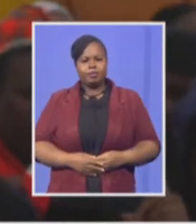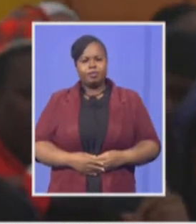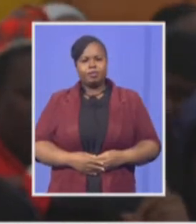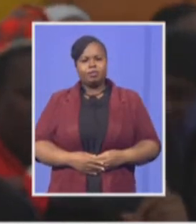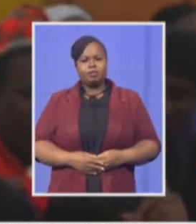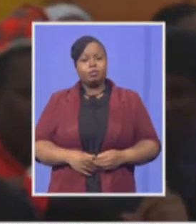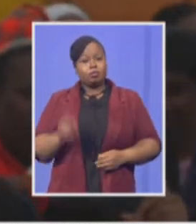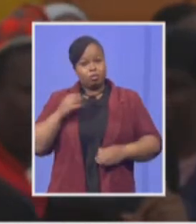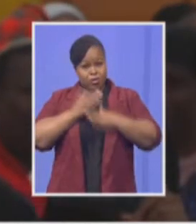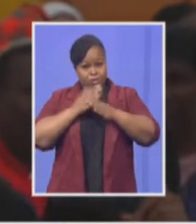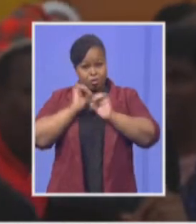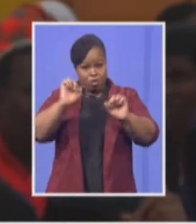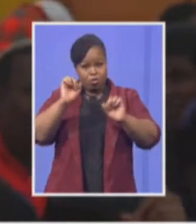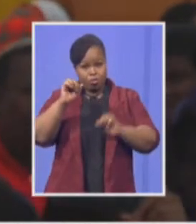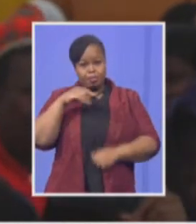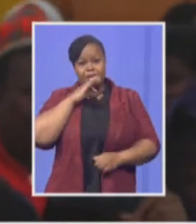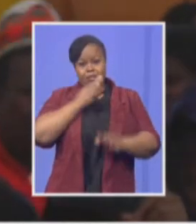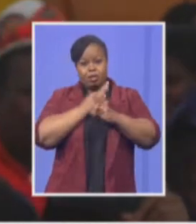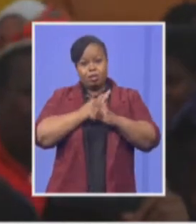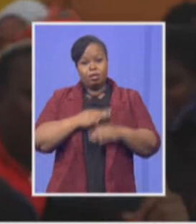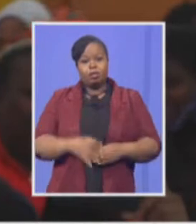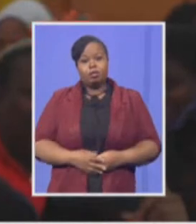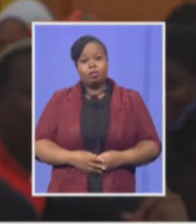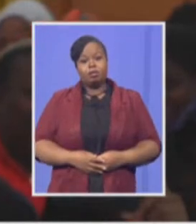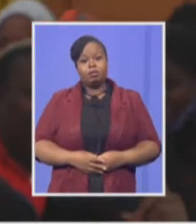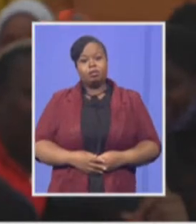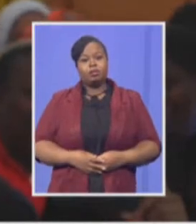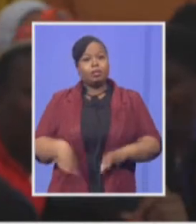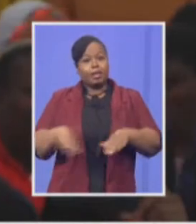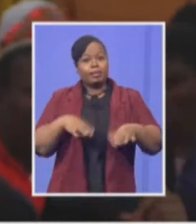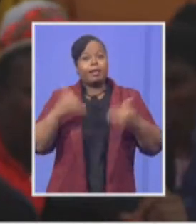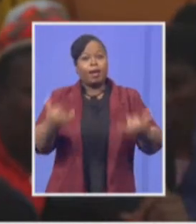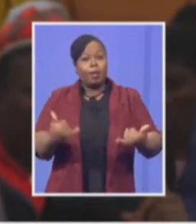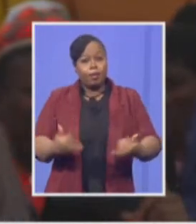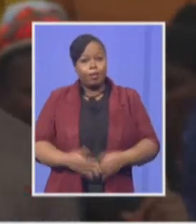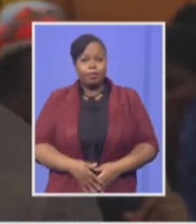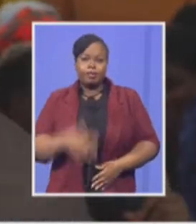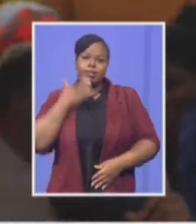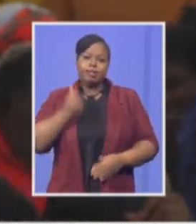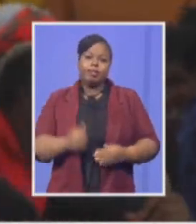Sebenzi wakho baba. Sawuthobile kuwo. Act na, siyacela.